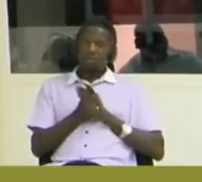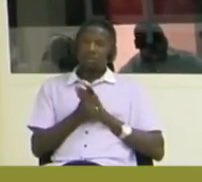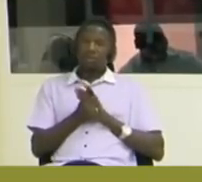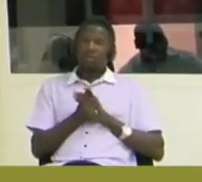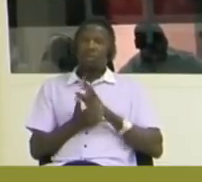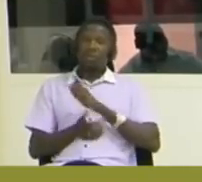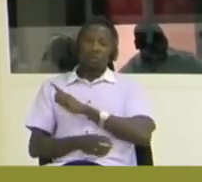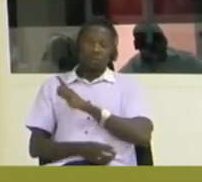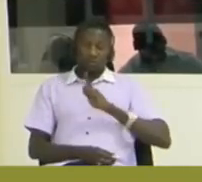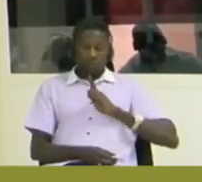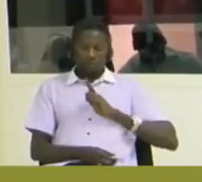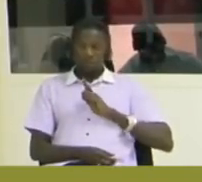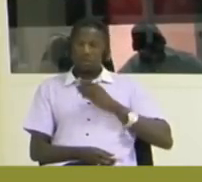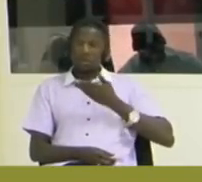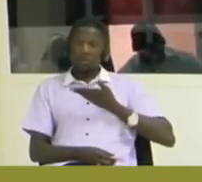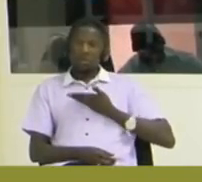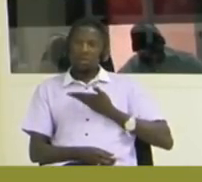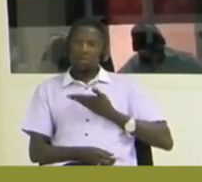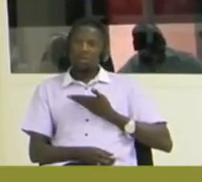We have